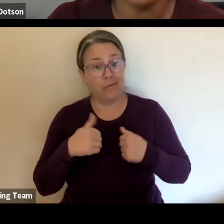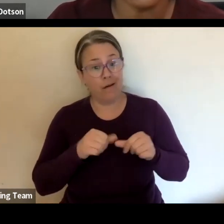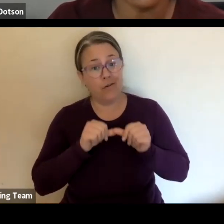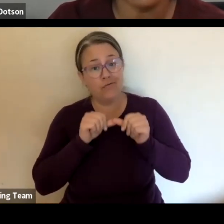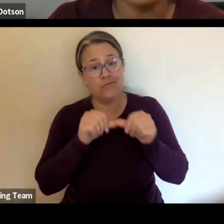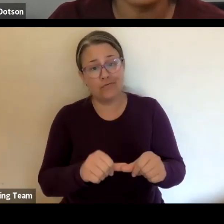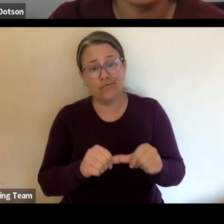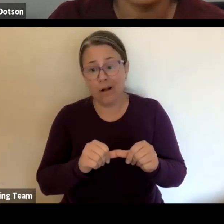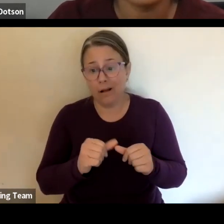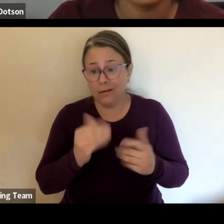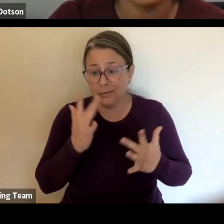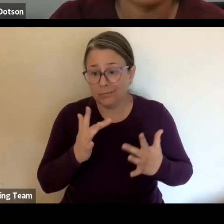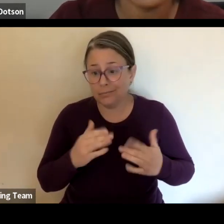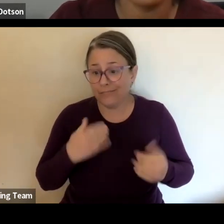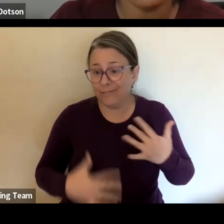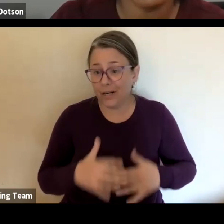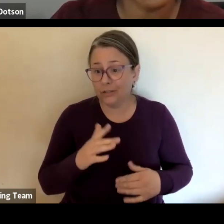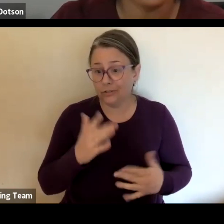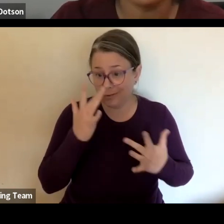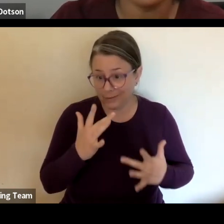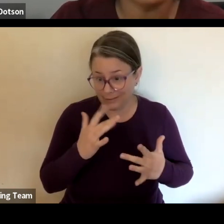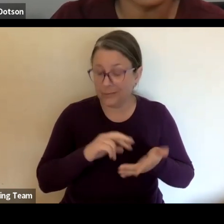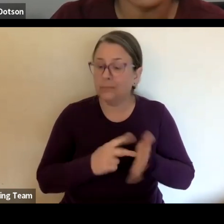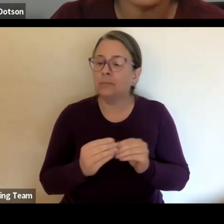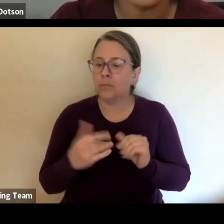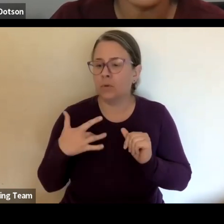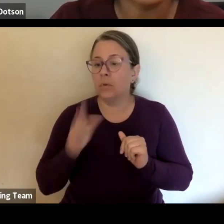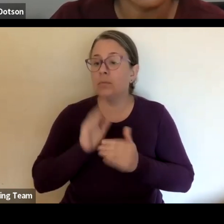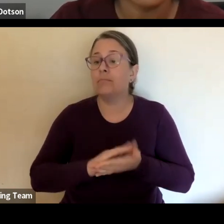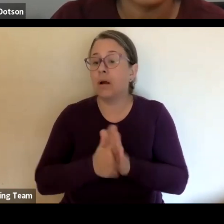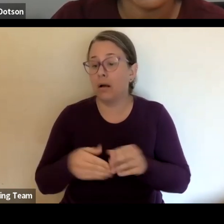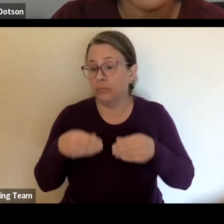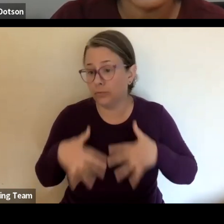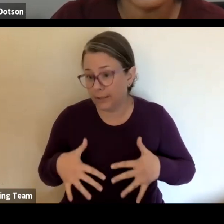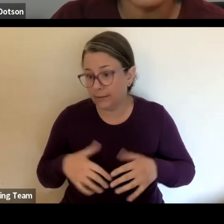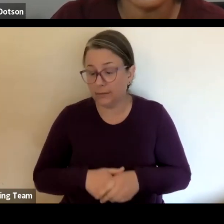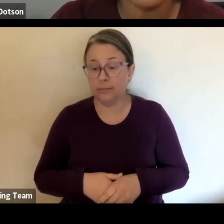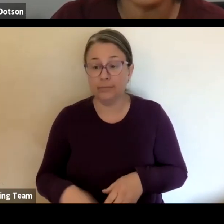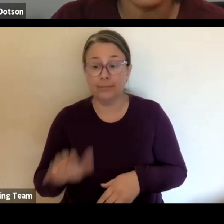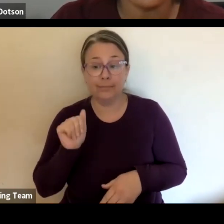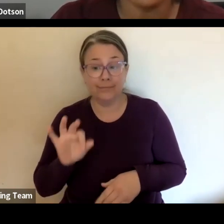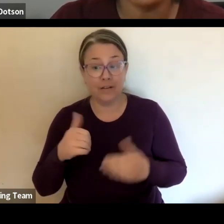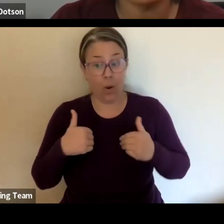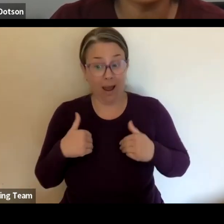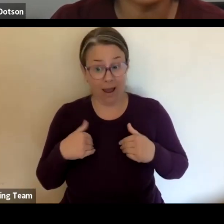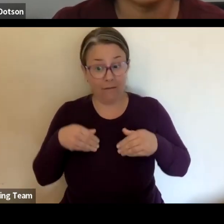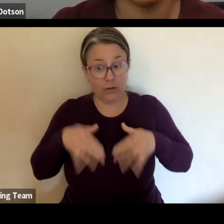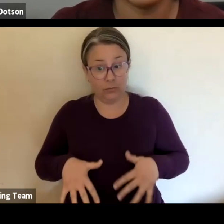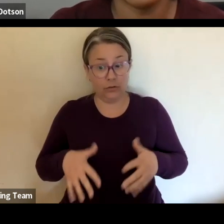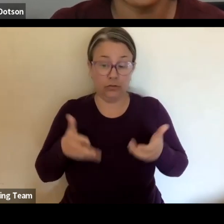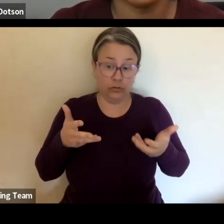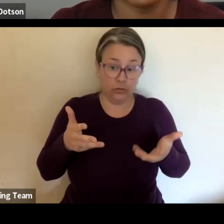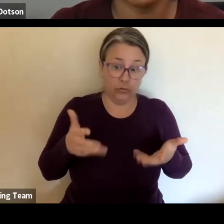recurrent depression, it can precipitate an episode. For example, if you have a stroke or a heart attack.